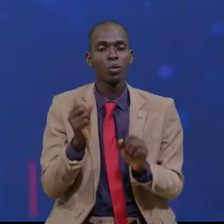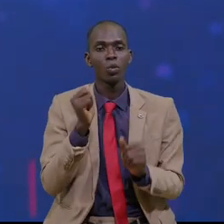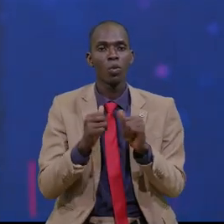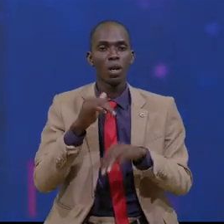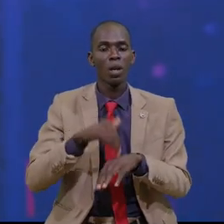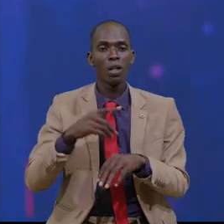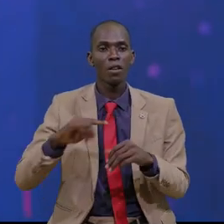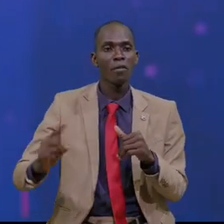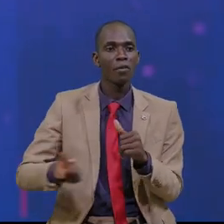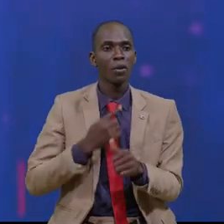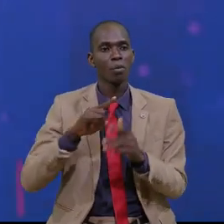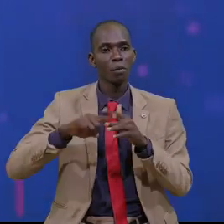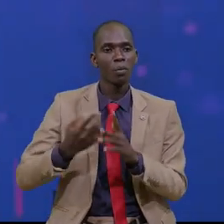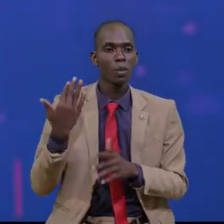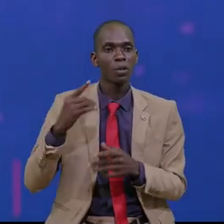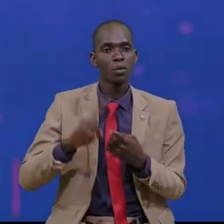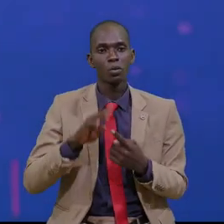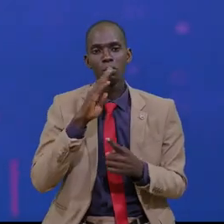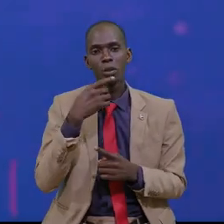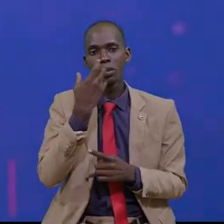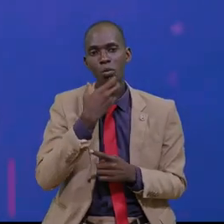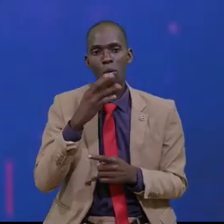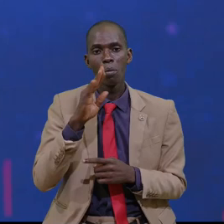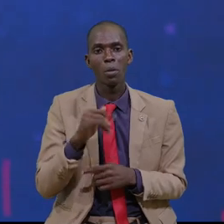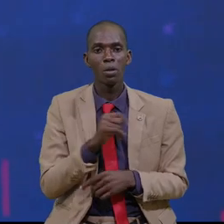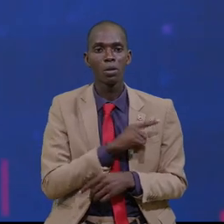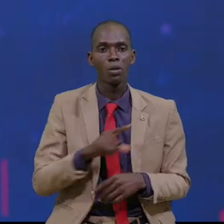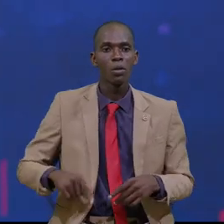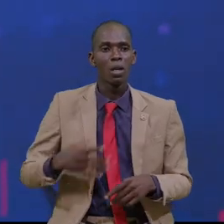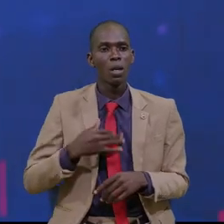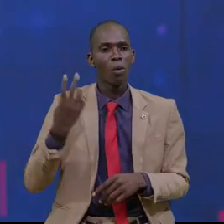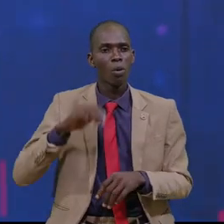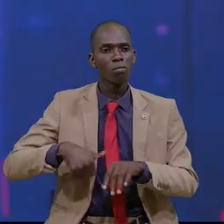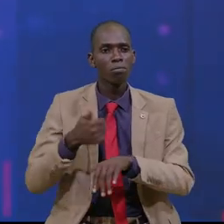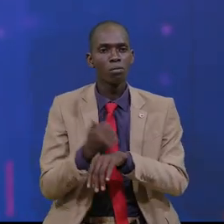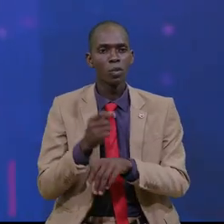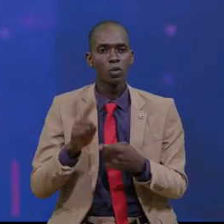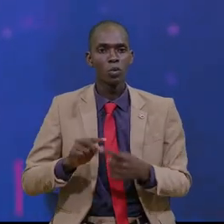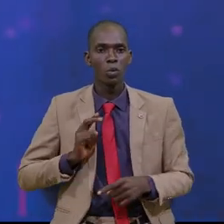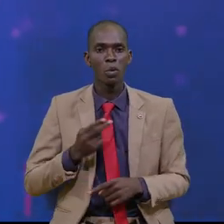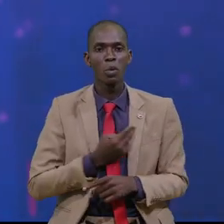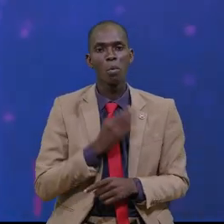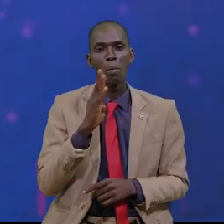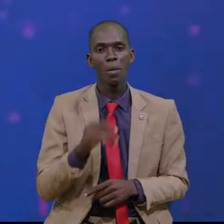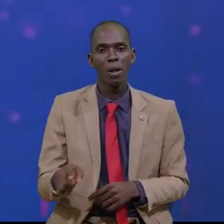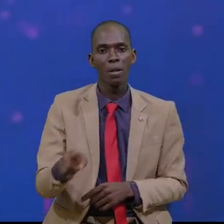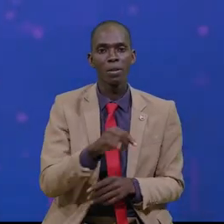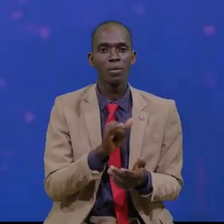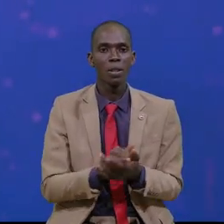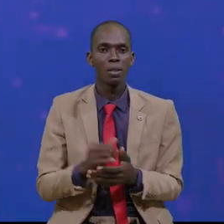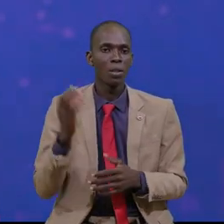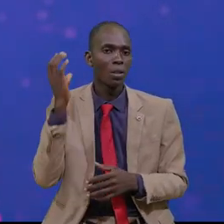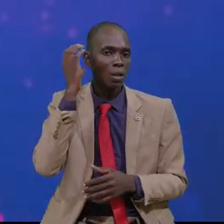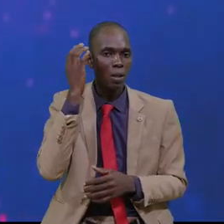began to be spoken by the Lord and was confirmed unto us by them that